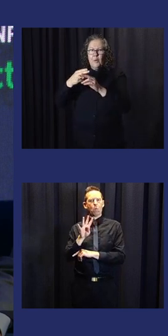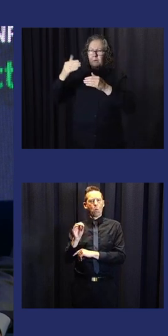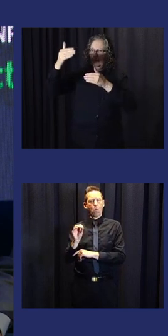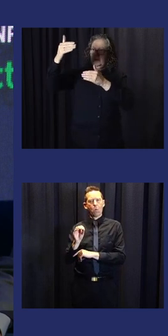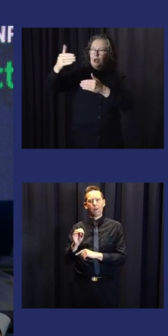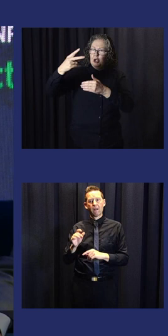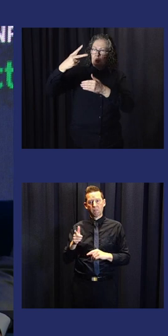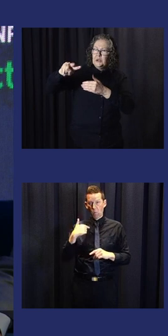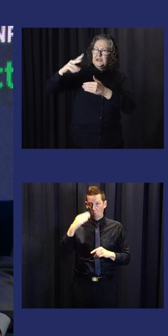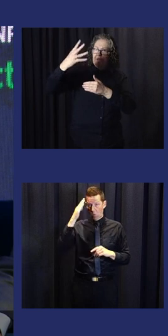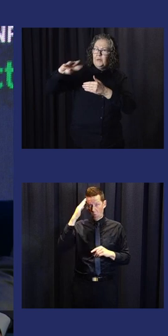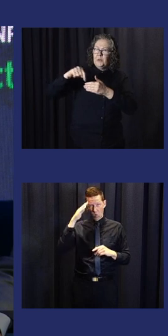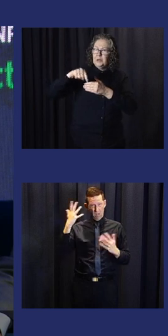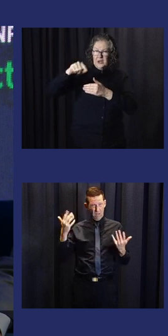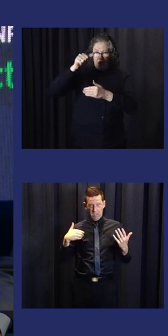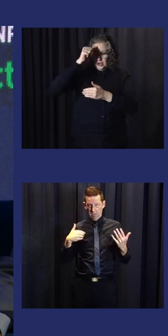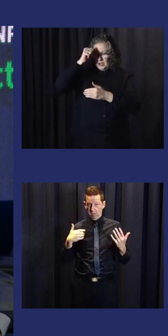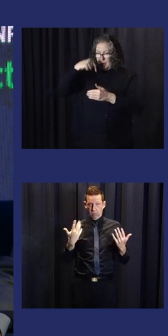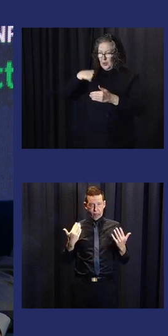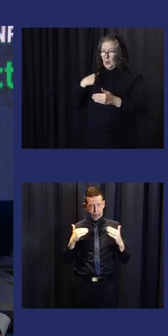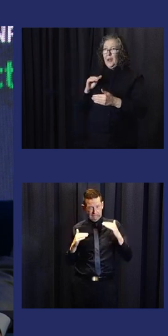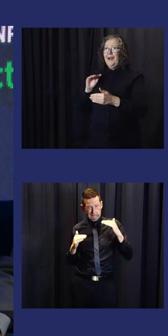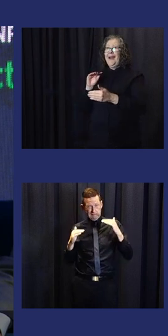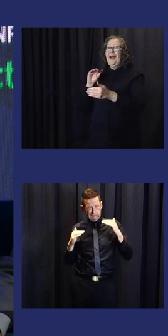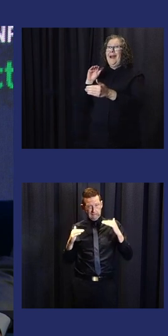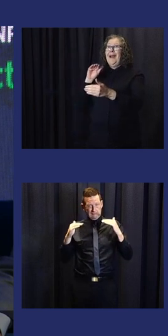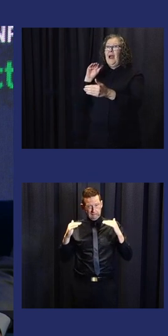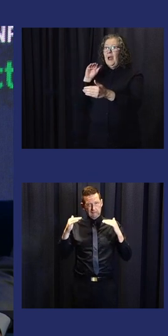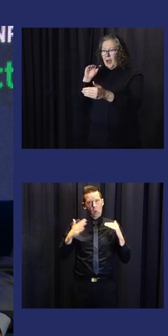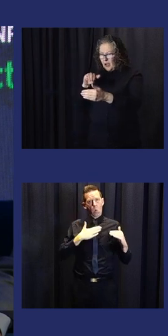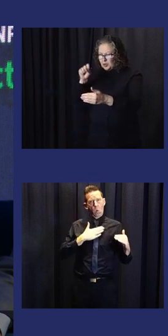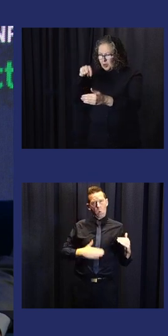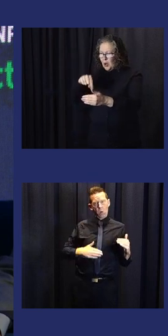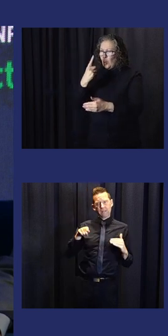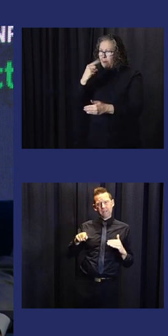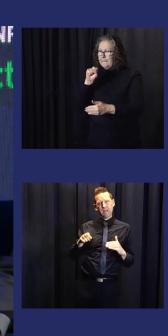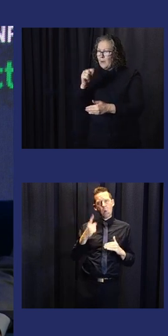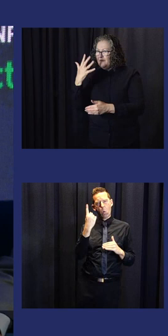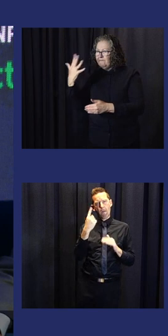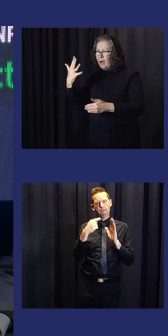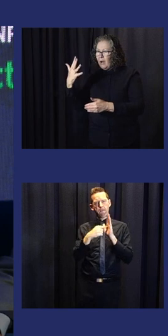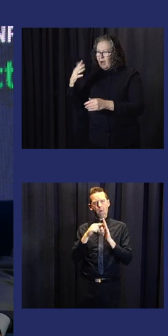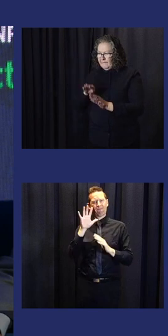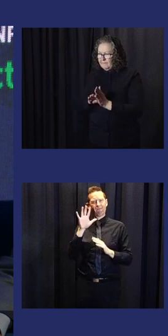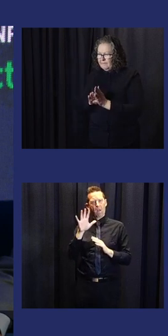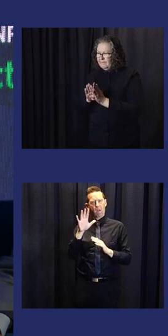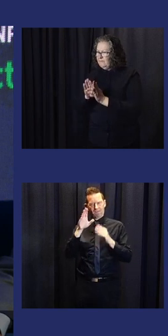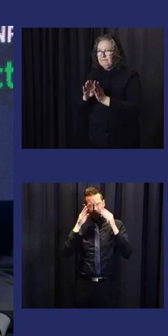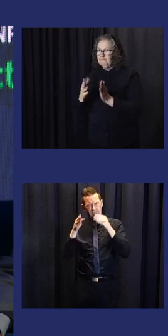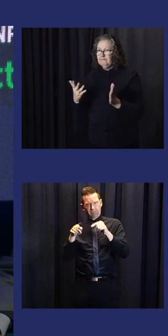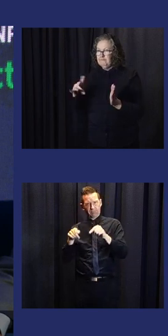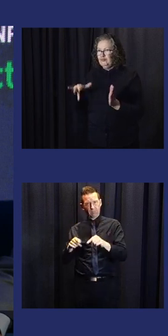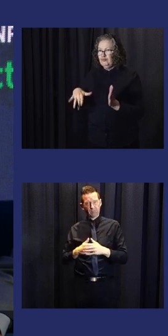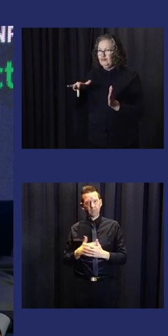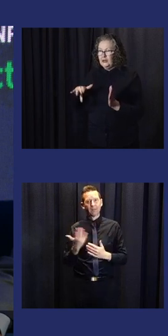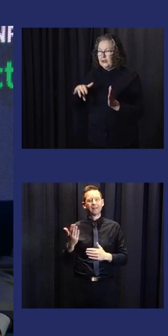all very clear that we're nowhere near the 1.5 trajectory that we need to be on, and so any work in Sendai framework that